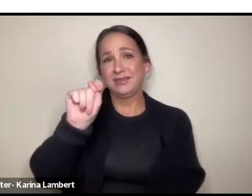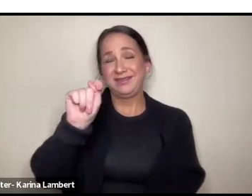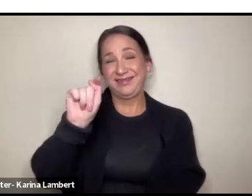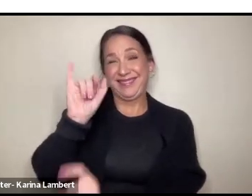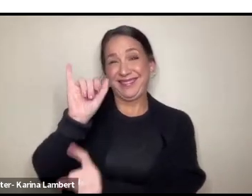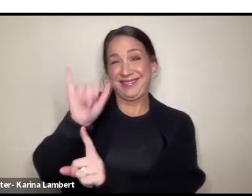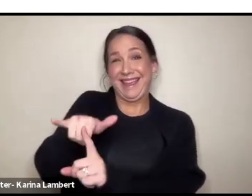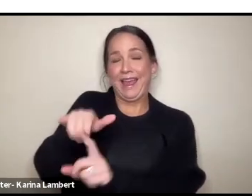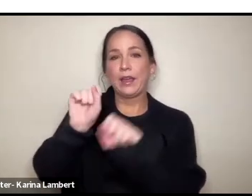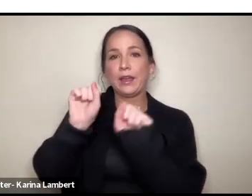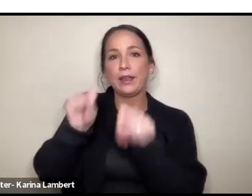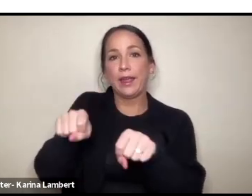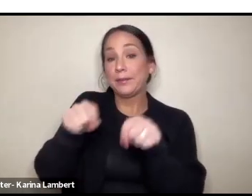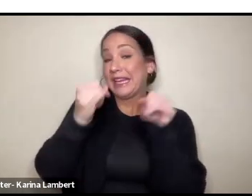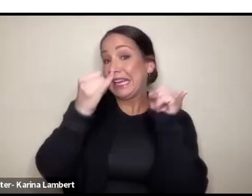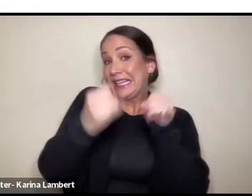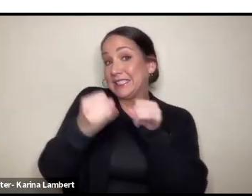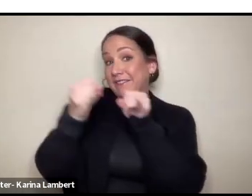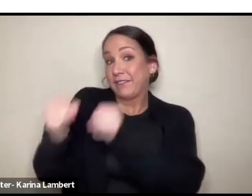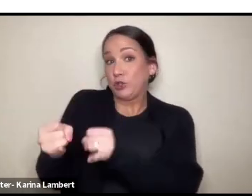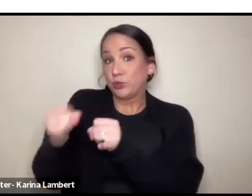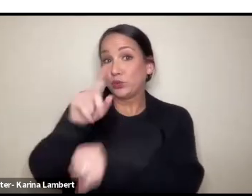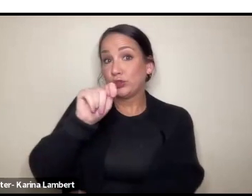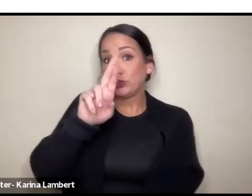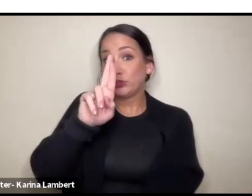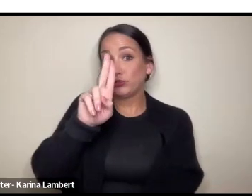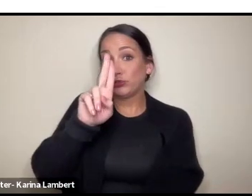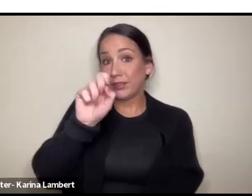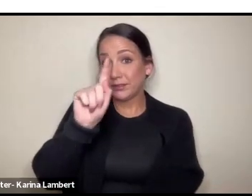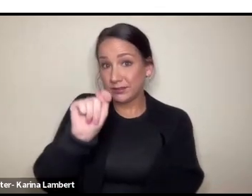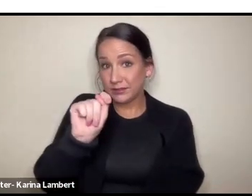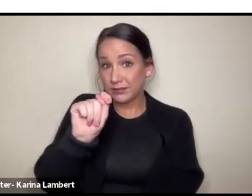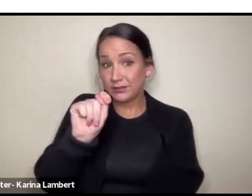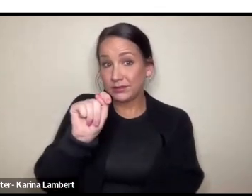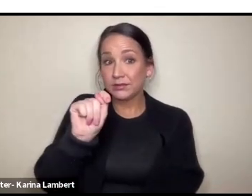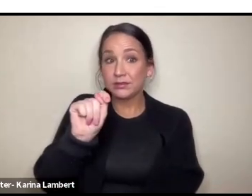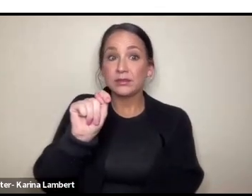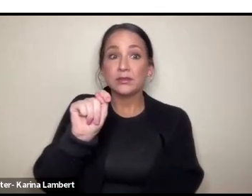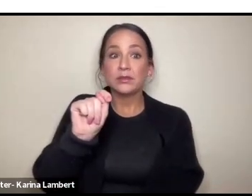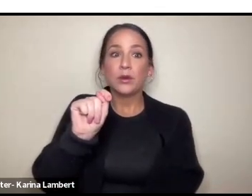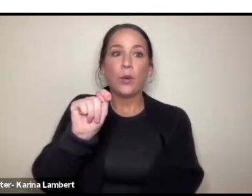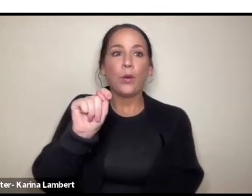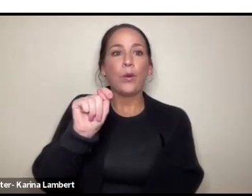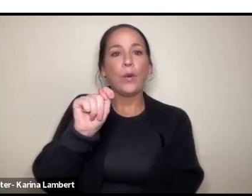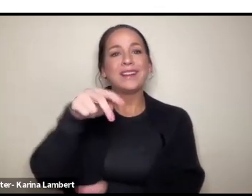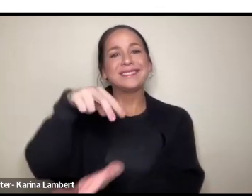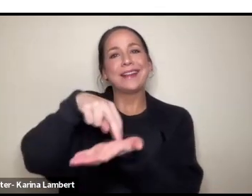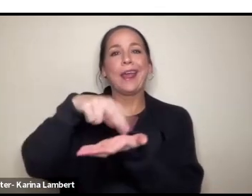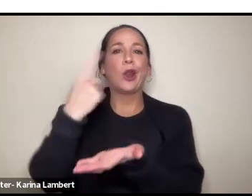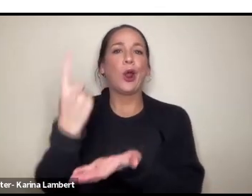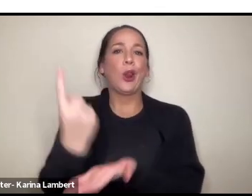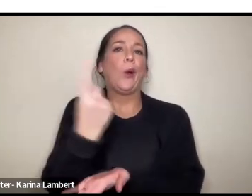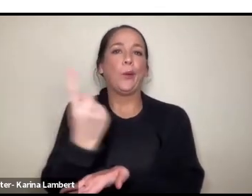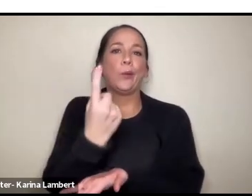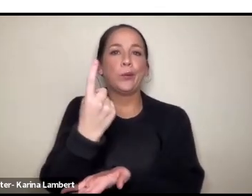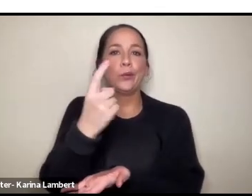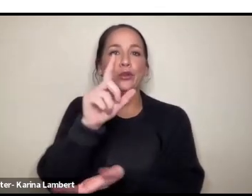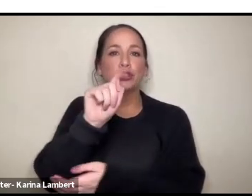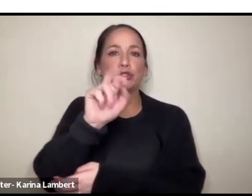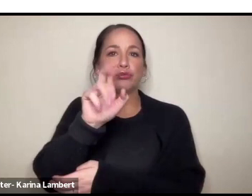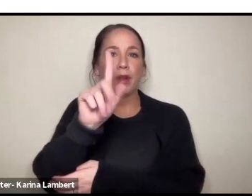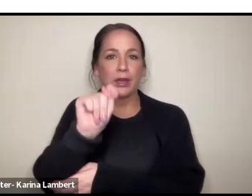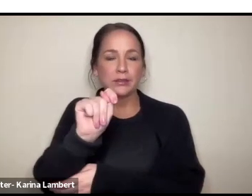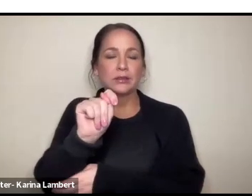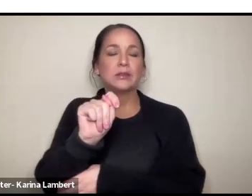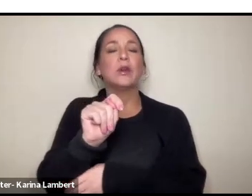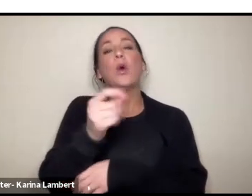be either an individual trust, and we also call that a standalone trust, or it can be a pooled